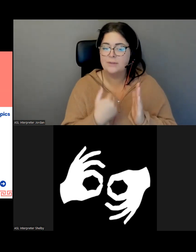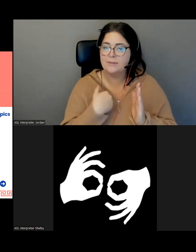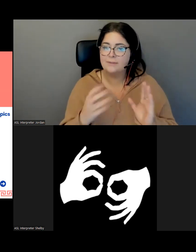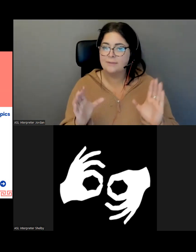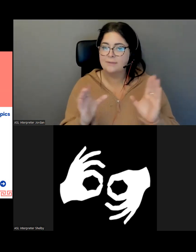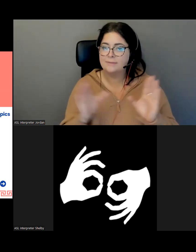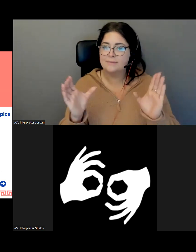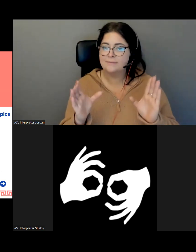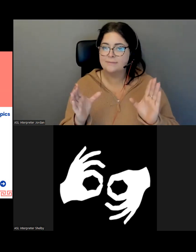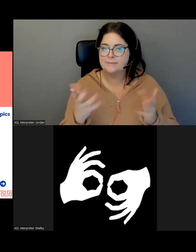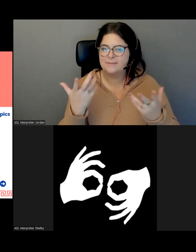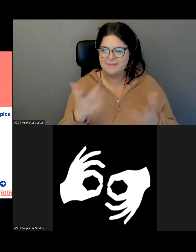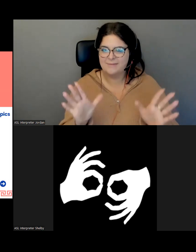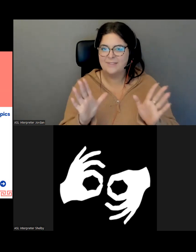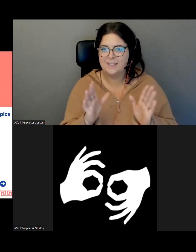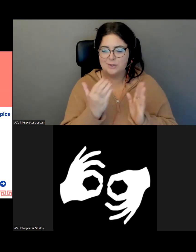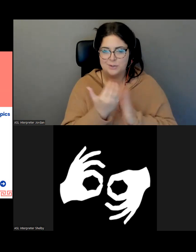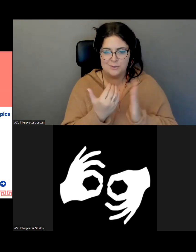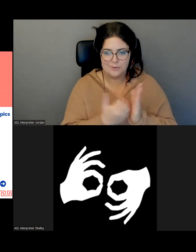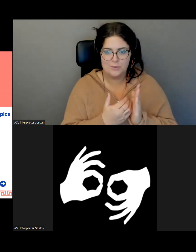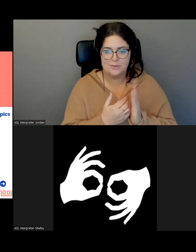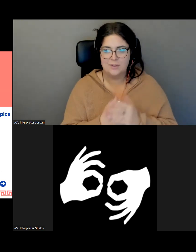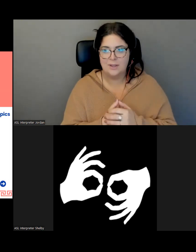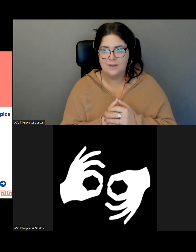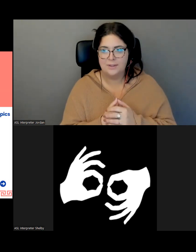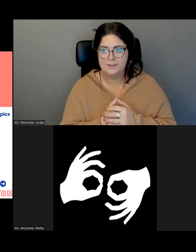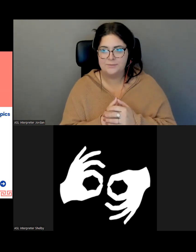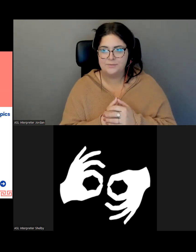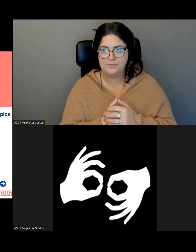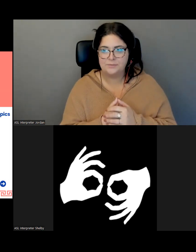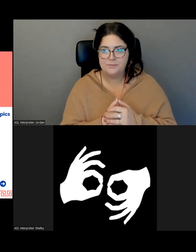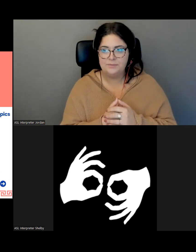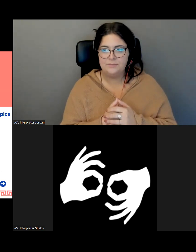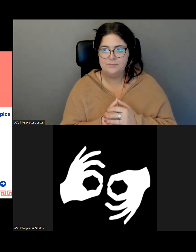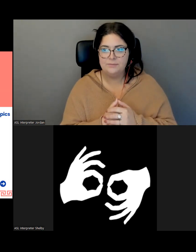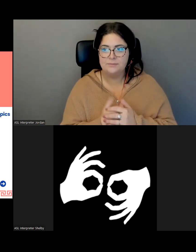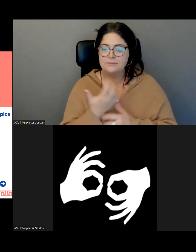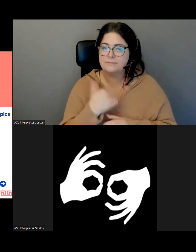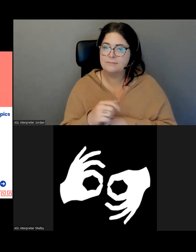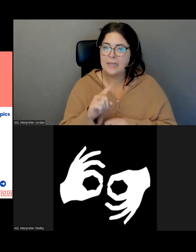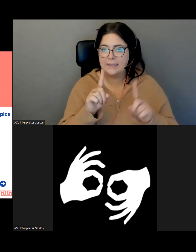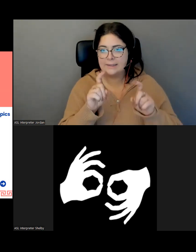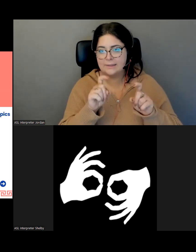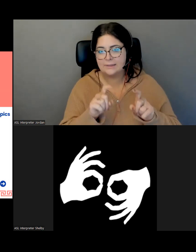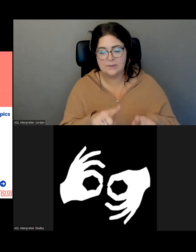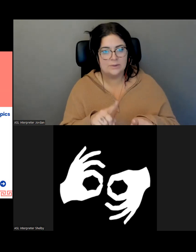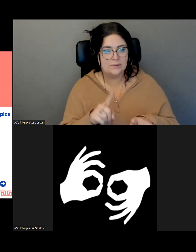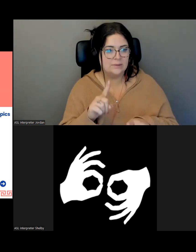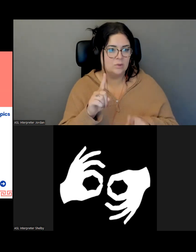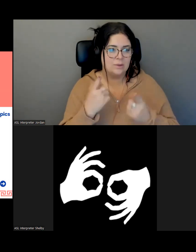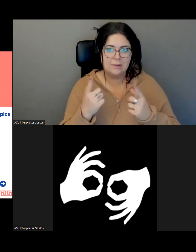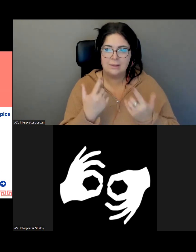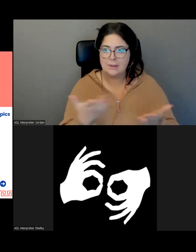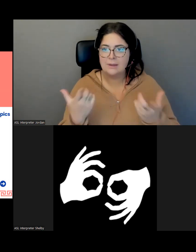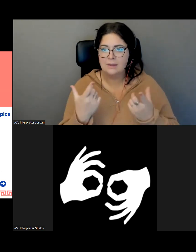of completion at the end once you finish all the videos and if there's any quizzes or exercises to be done. And